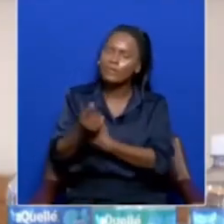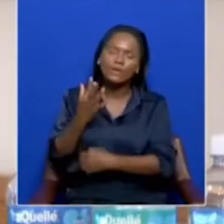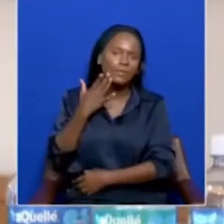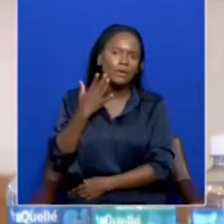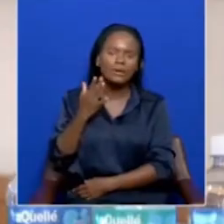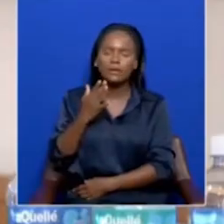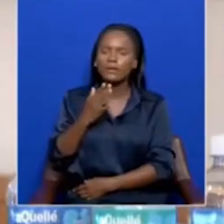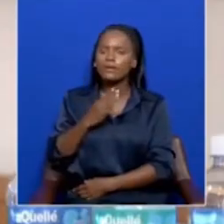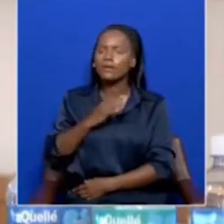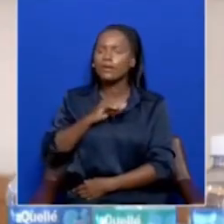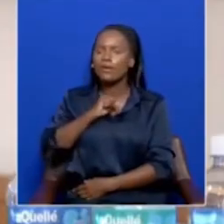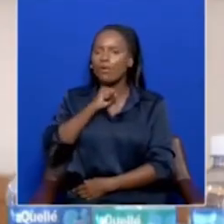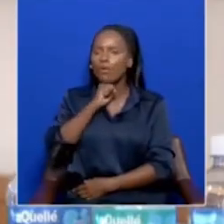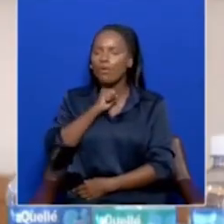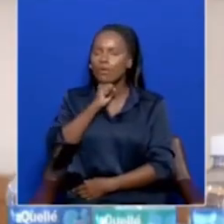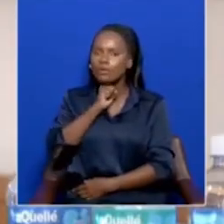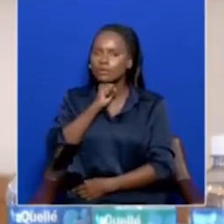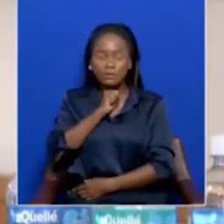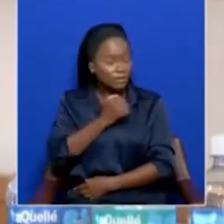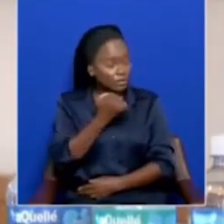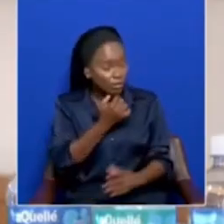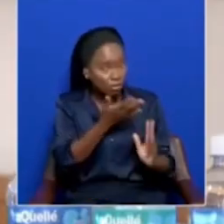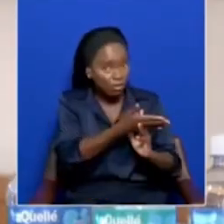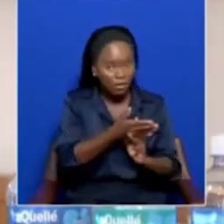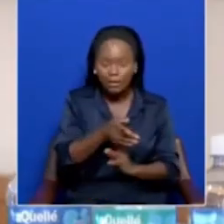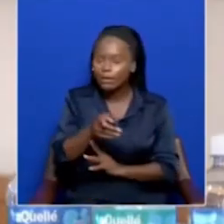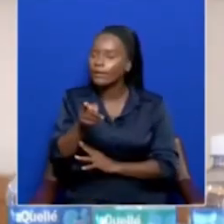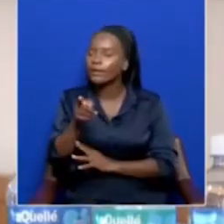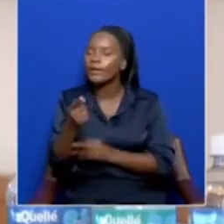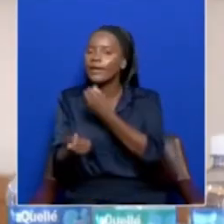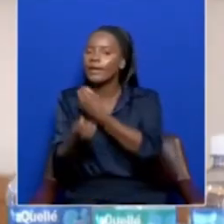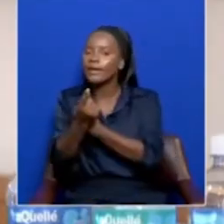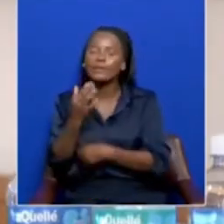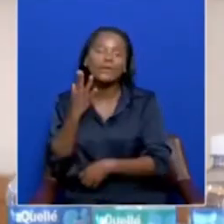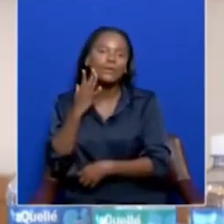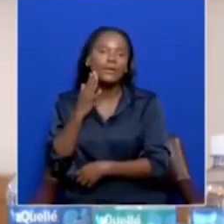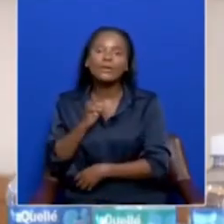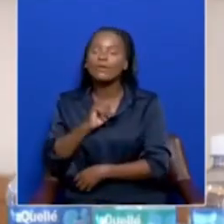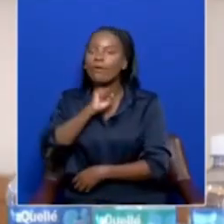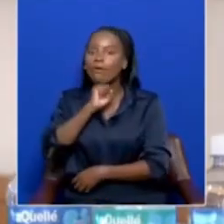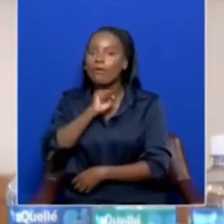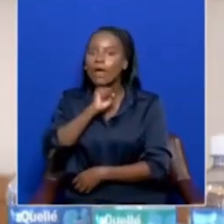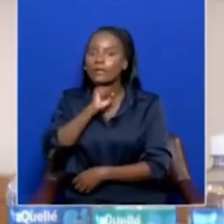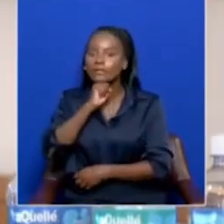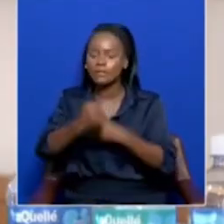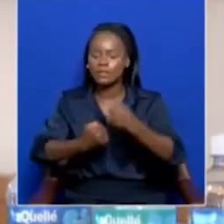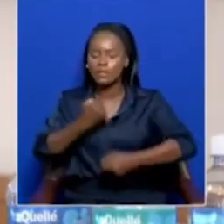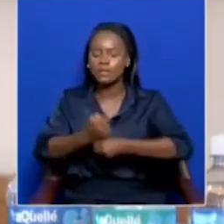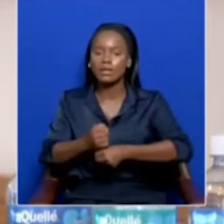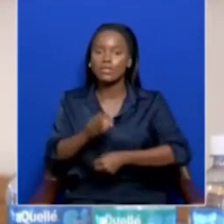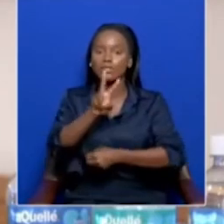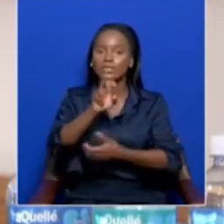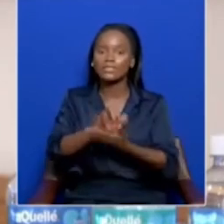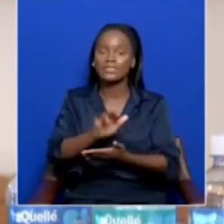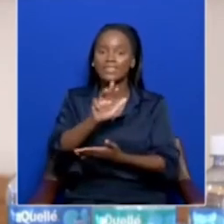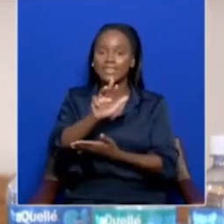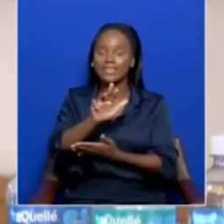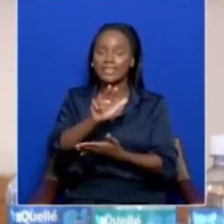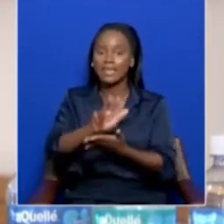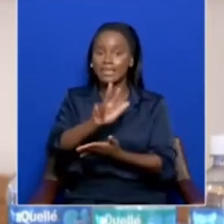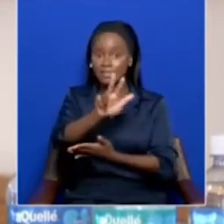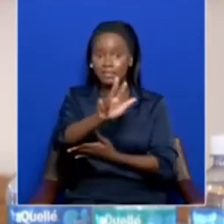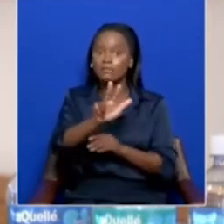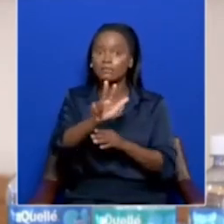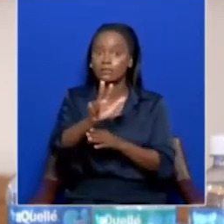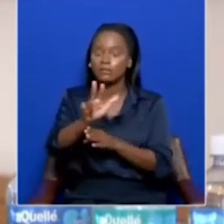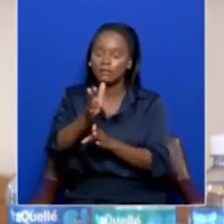Go ahead, sorry. It was around August. It was around August 2018. It was after the establishment of the PKTT.